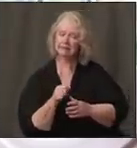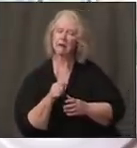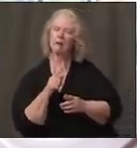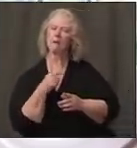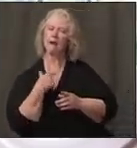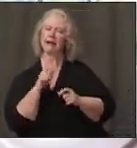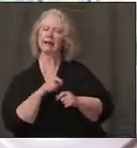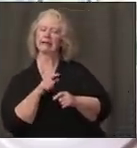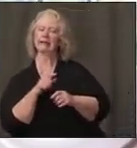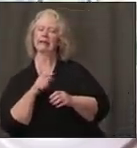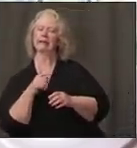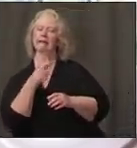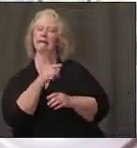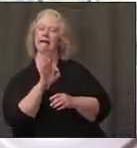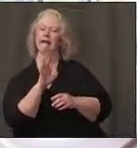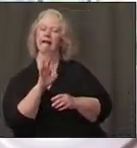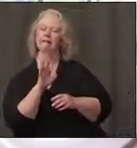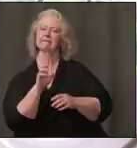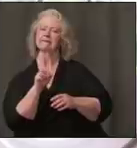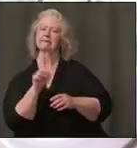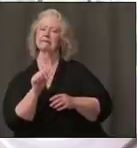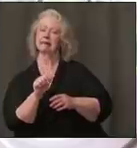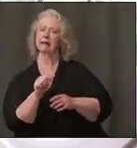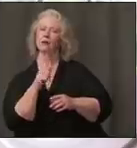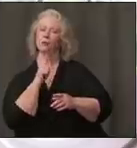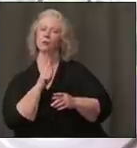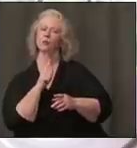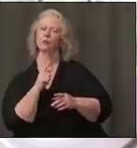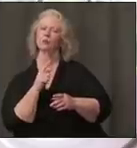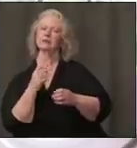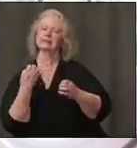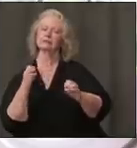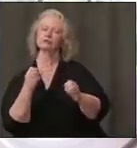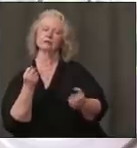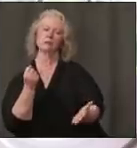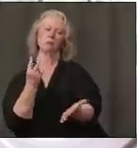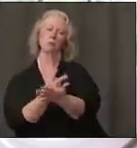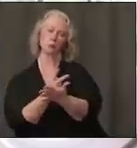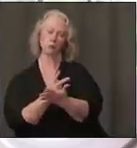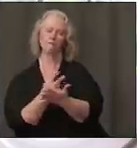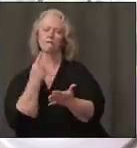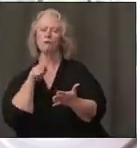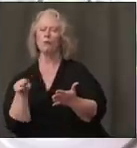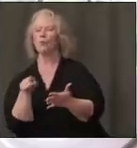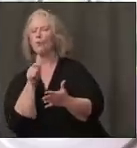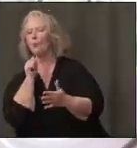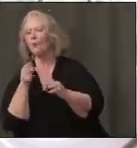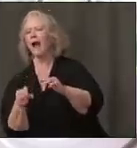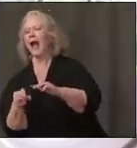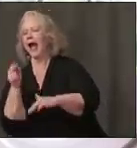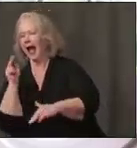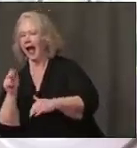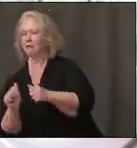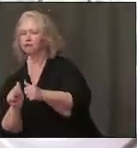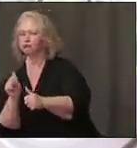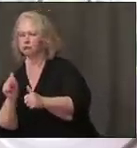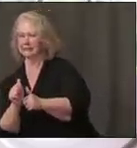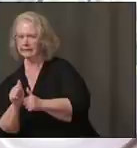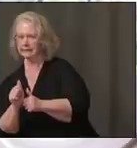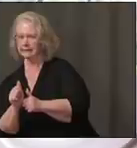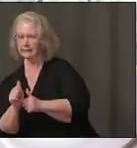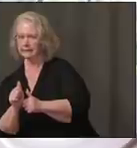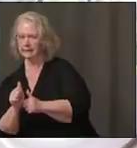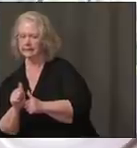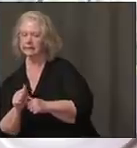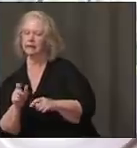FDA for select populations that are at particularly high risk of a bad outcome, for whom an experimental vaccine, the